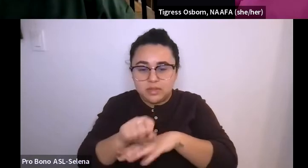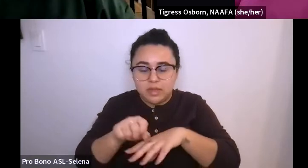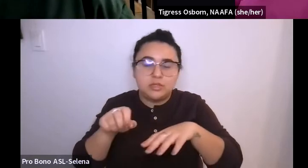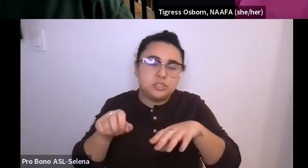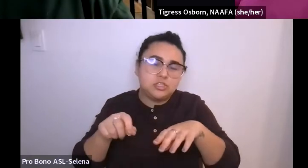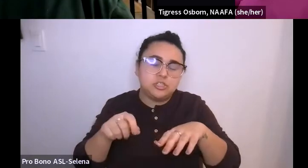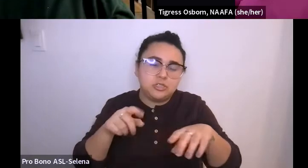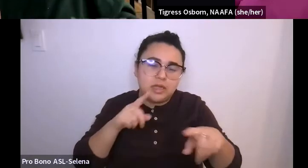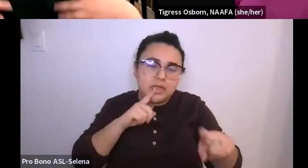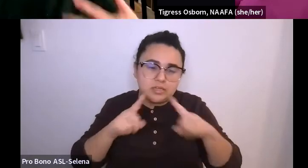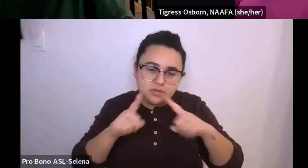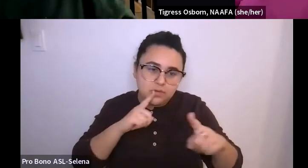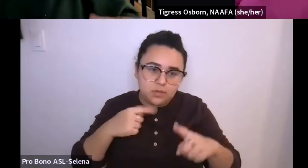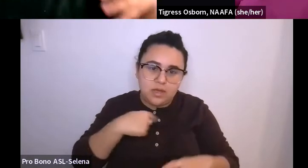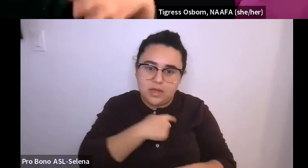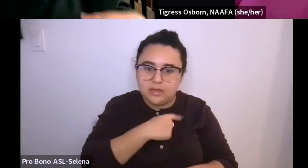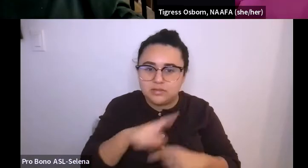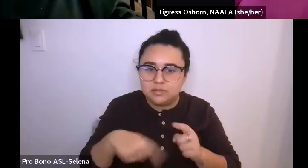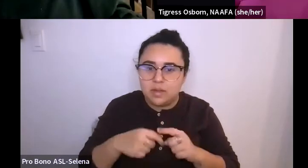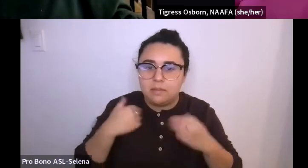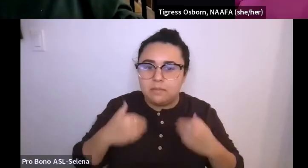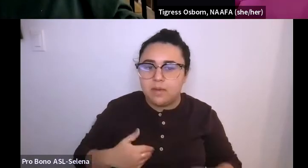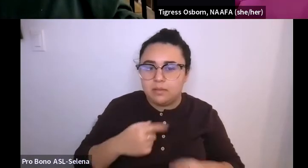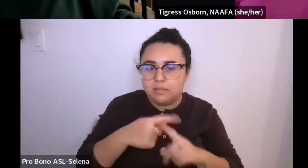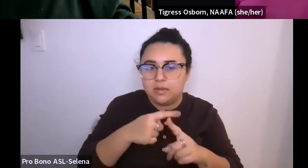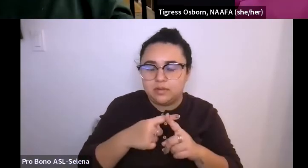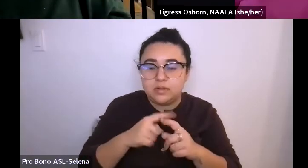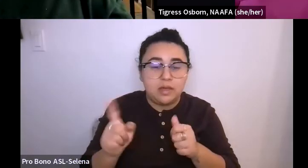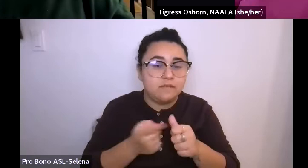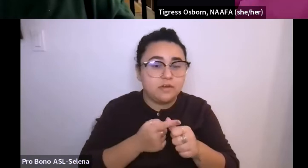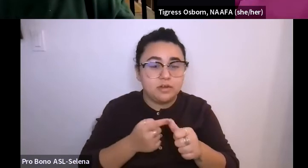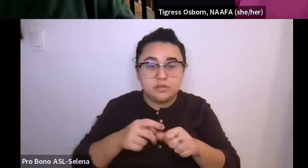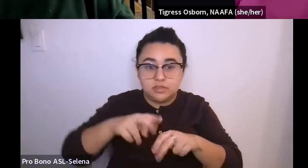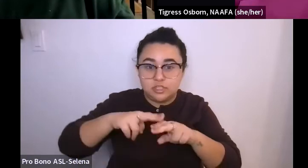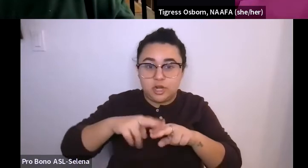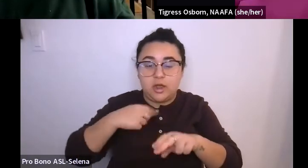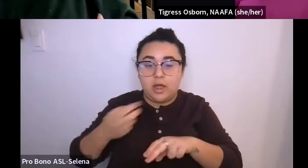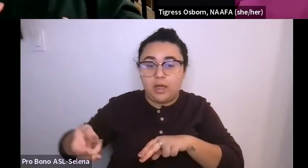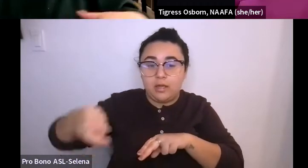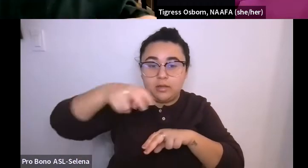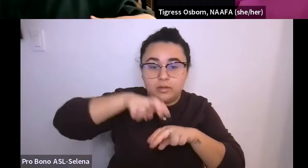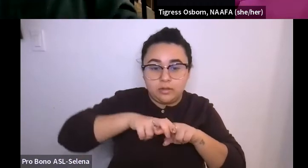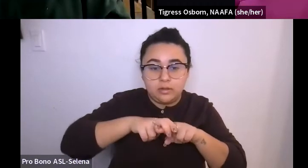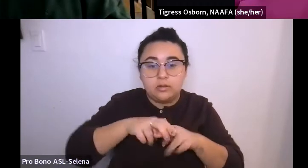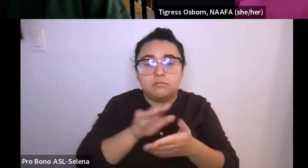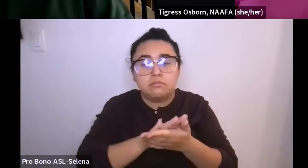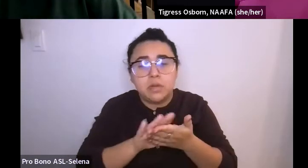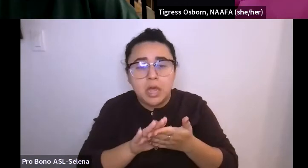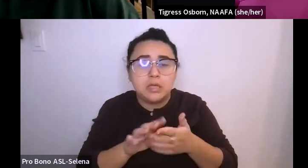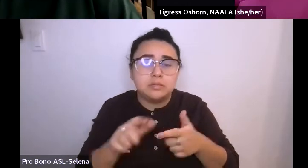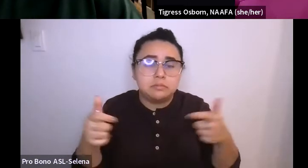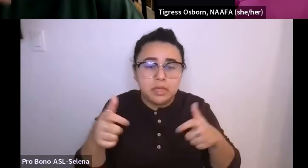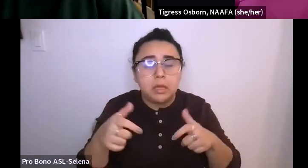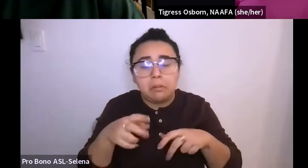body positivity. And I came out first and I sat down in the chair, and it was nice and roomy. And